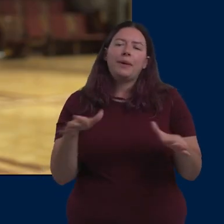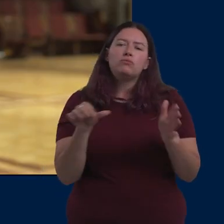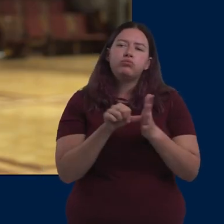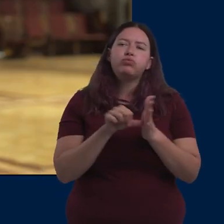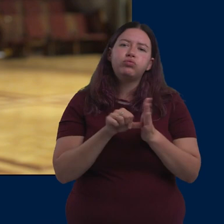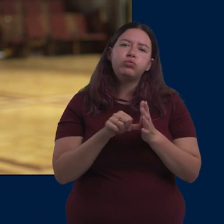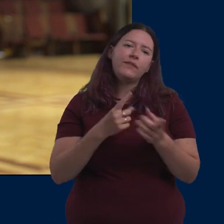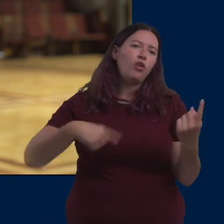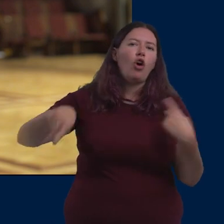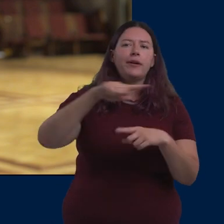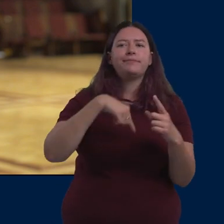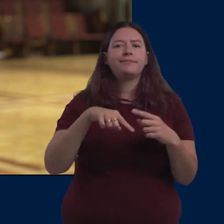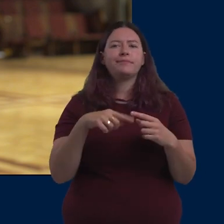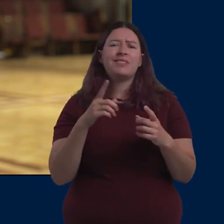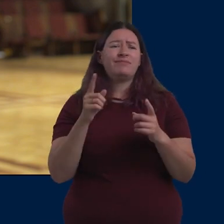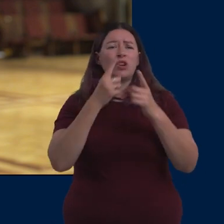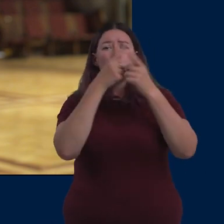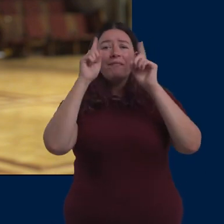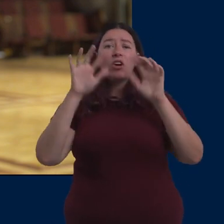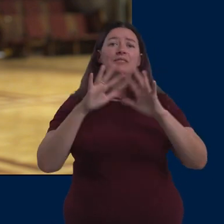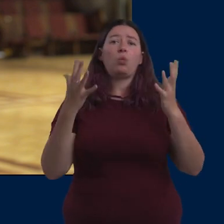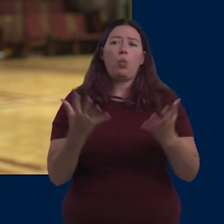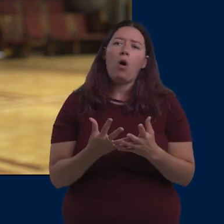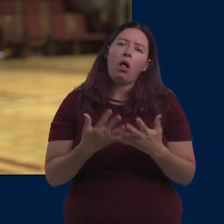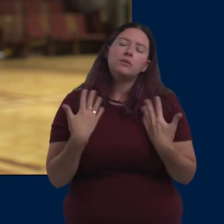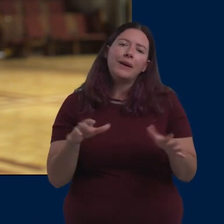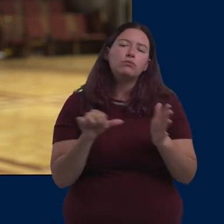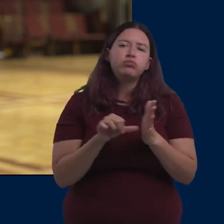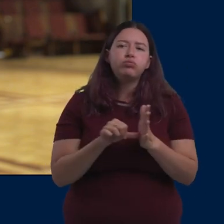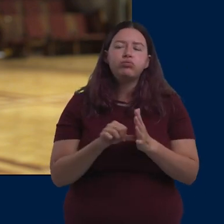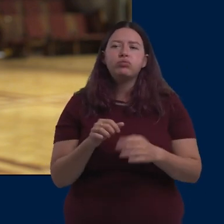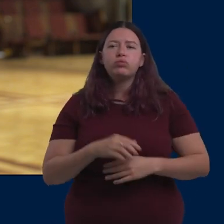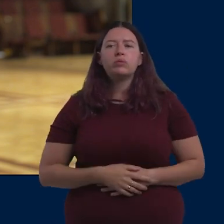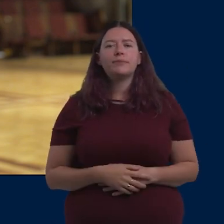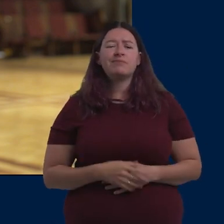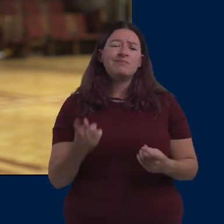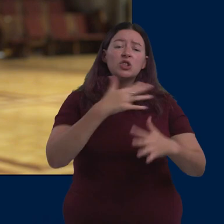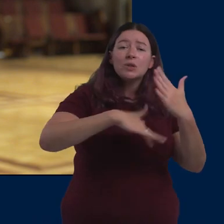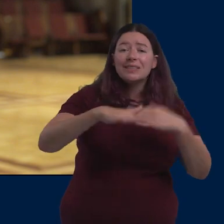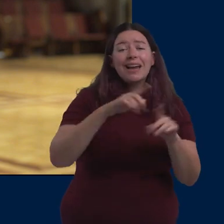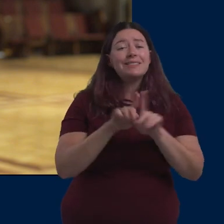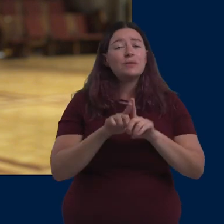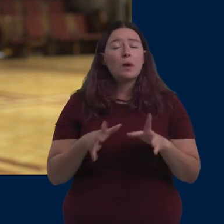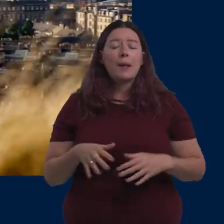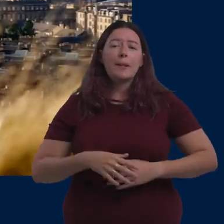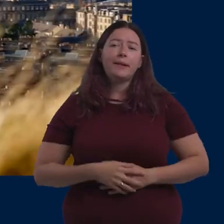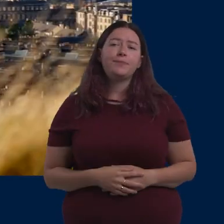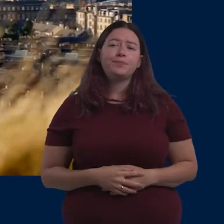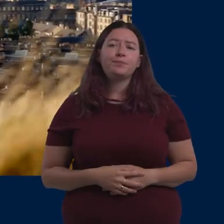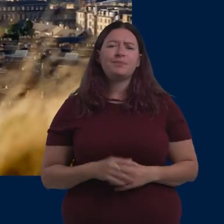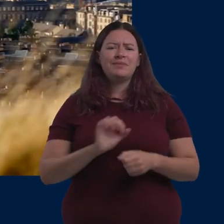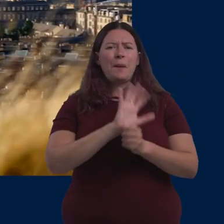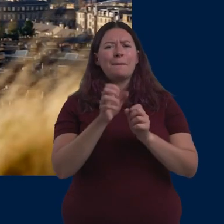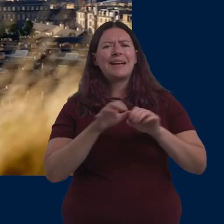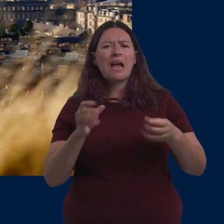particularly difficult one for everyone here, and indeed for everyone at universities the world over and in society more generally. The